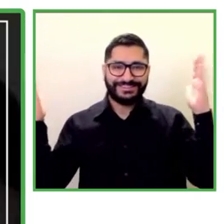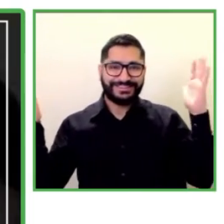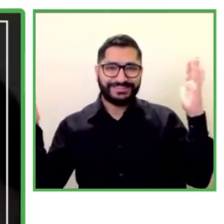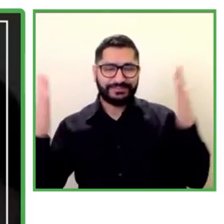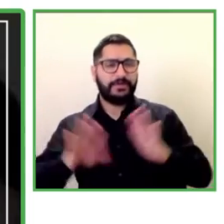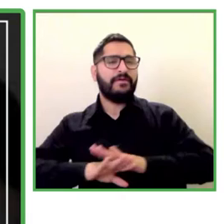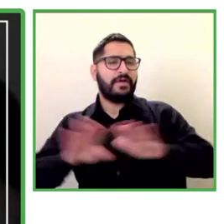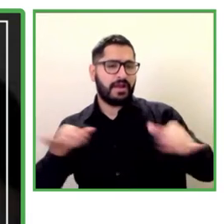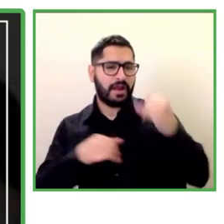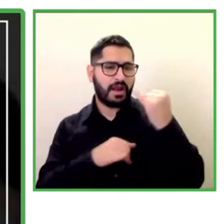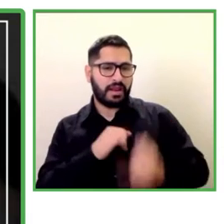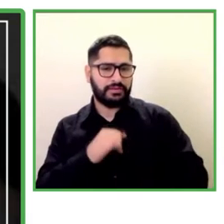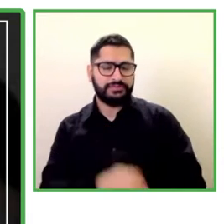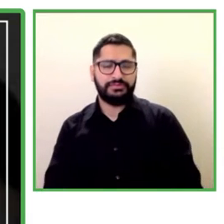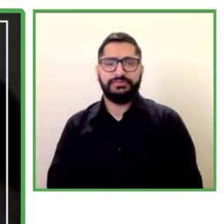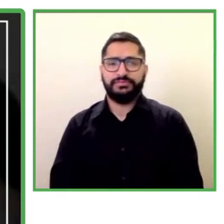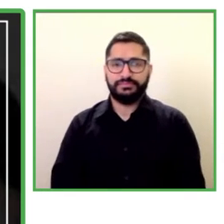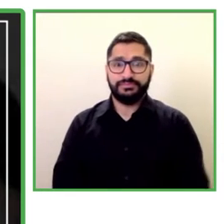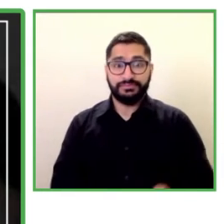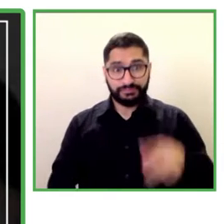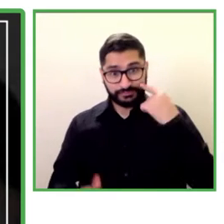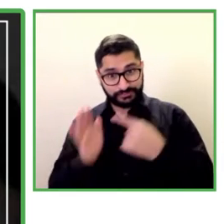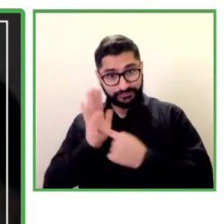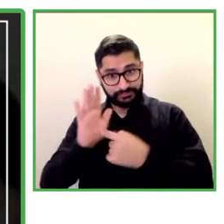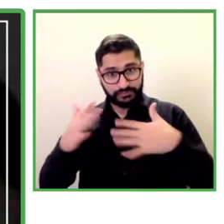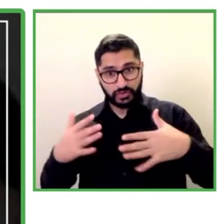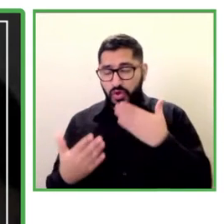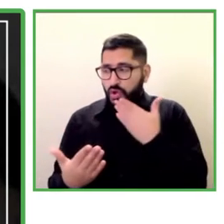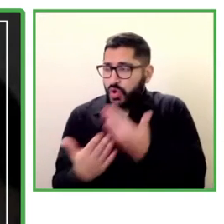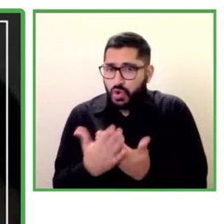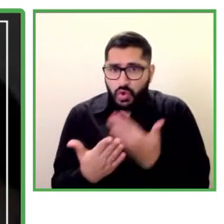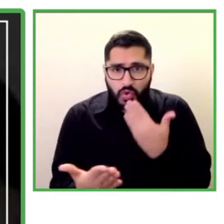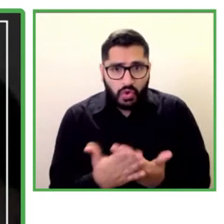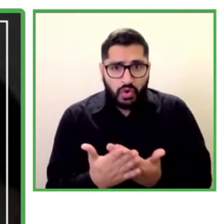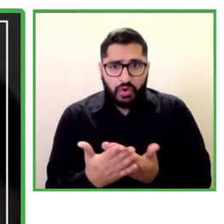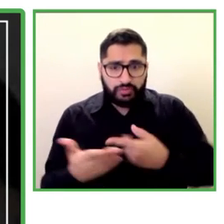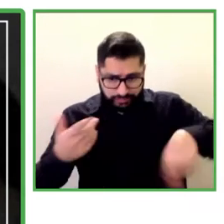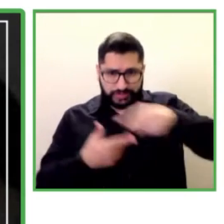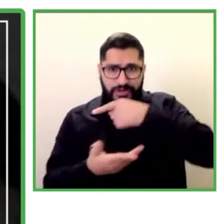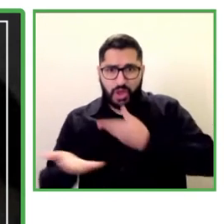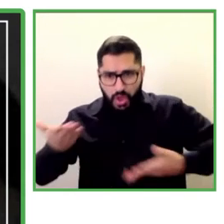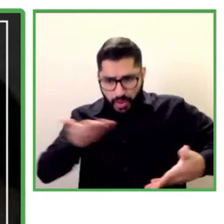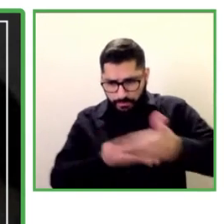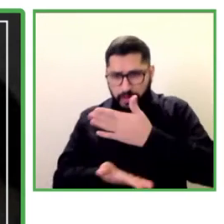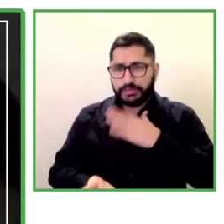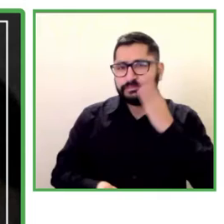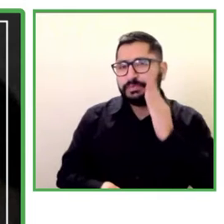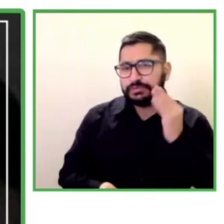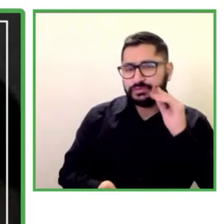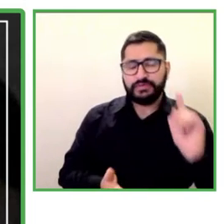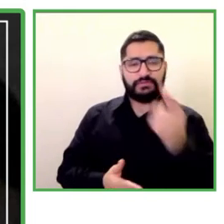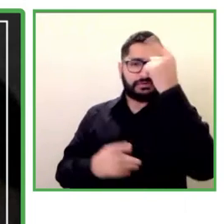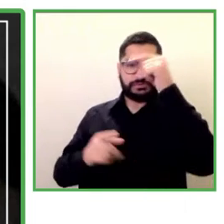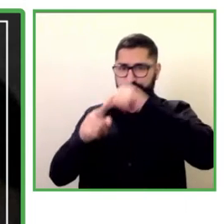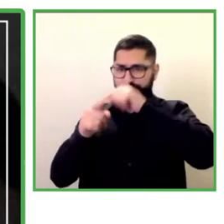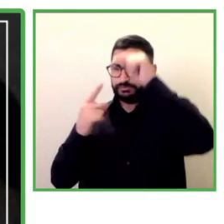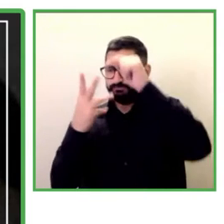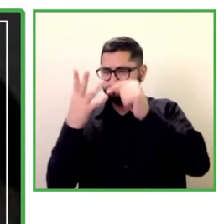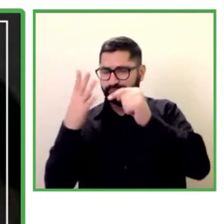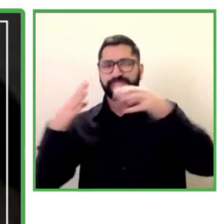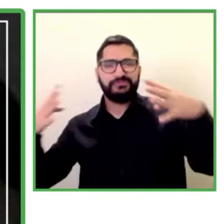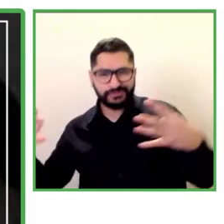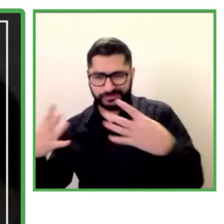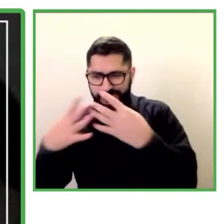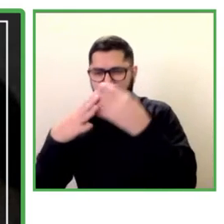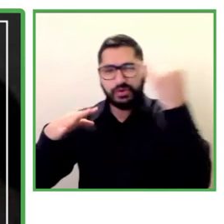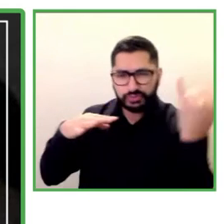Más que agradecidos de haber podido compartir. We're more than thankful for having shared with you all of the milestones of the